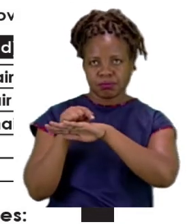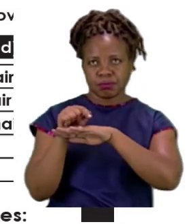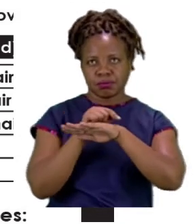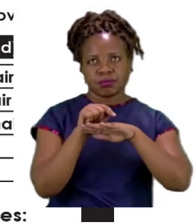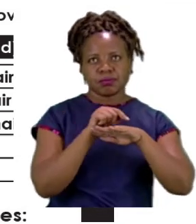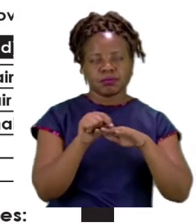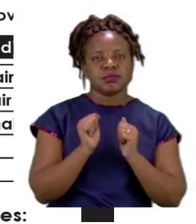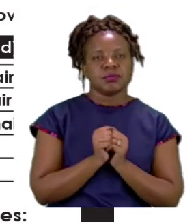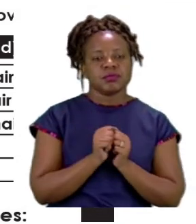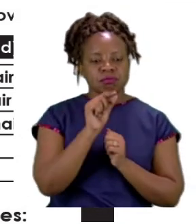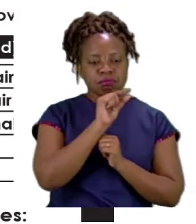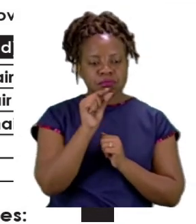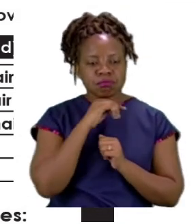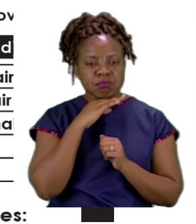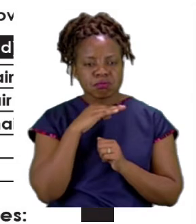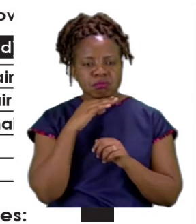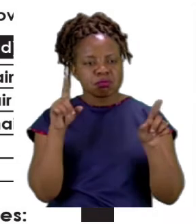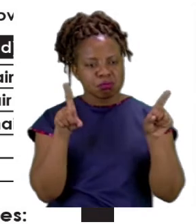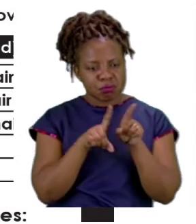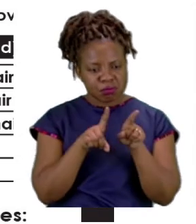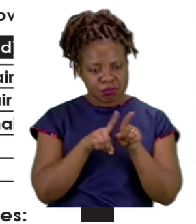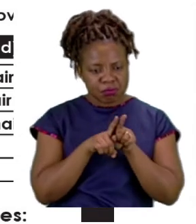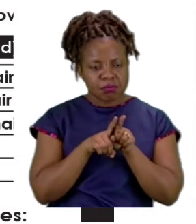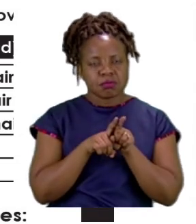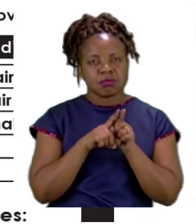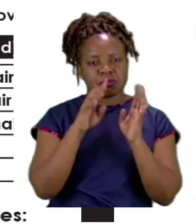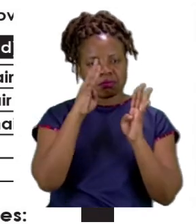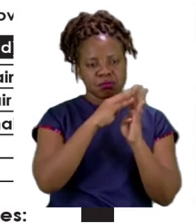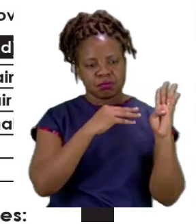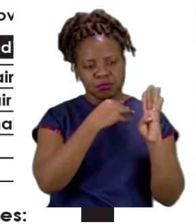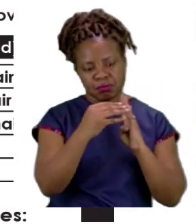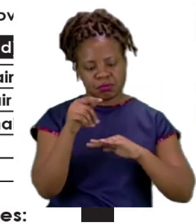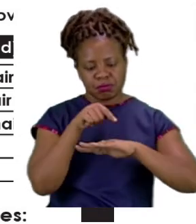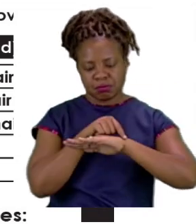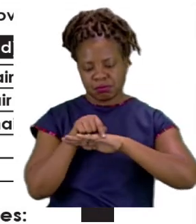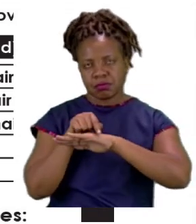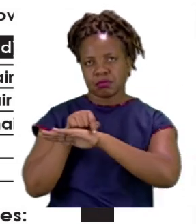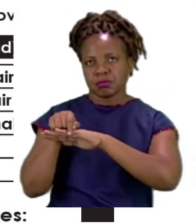story. And this time, you're going to underline them as you go.